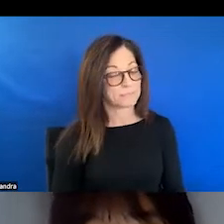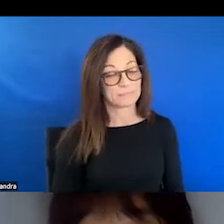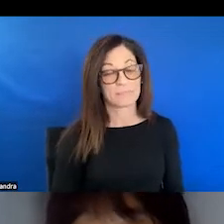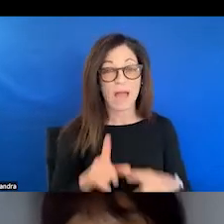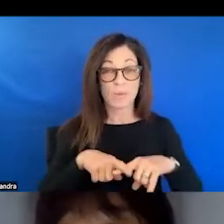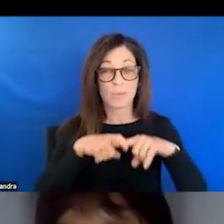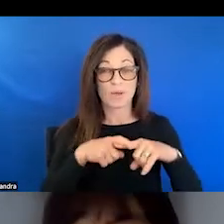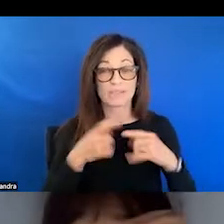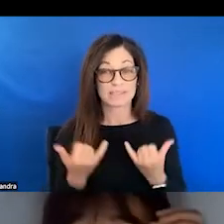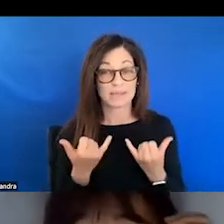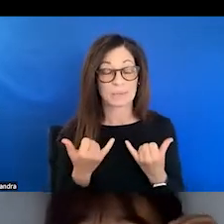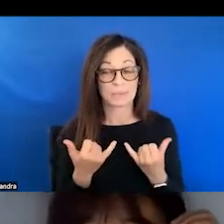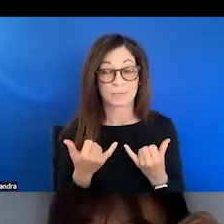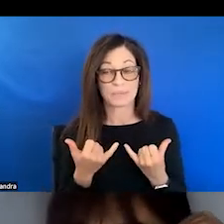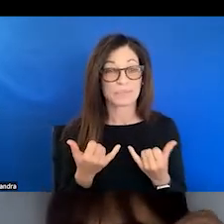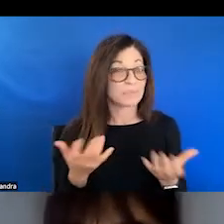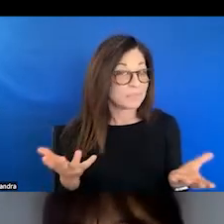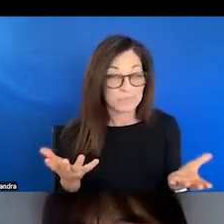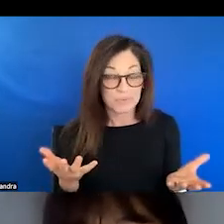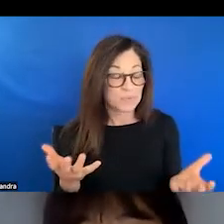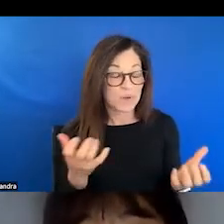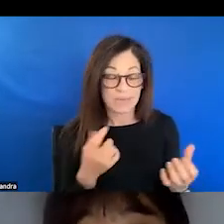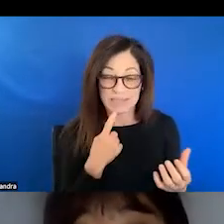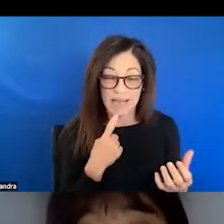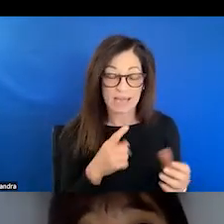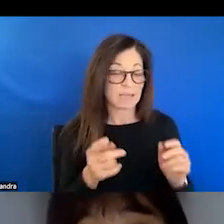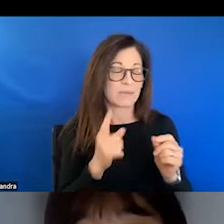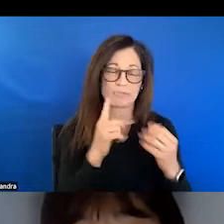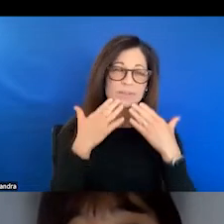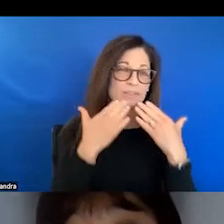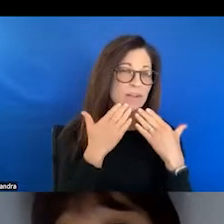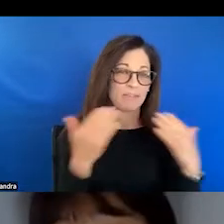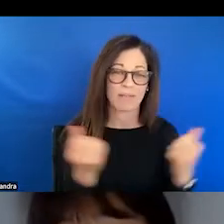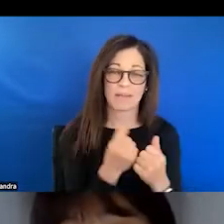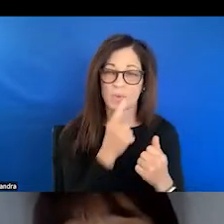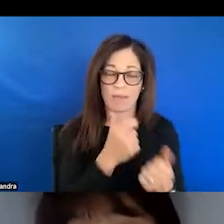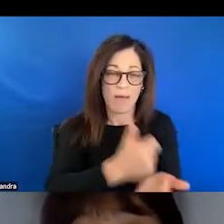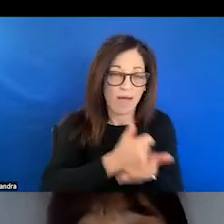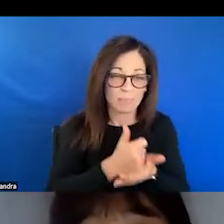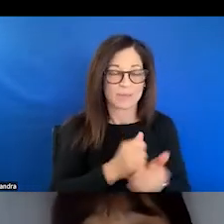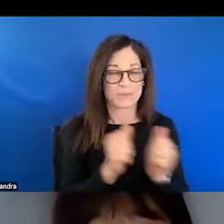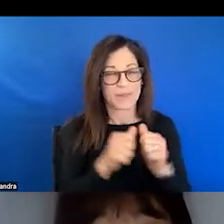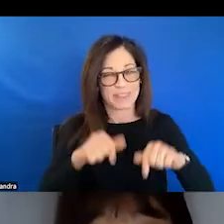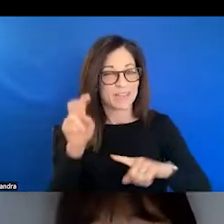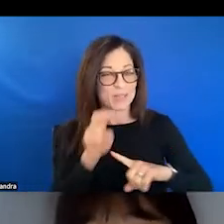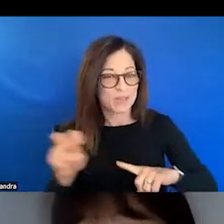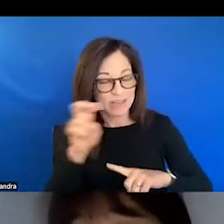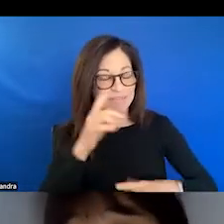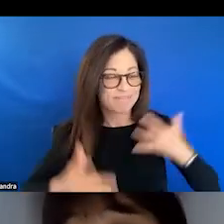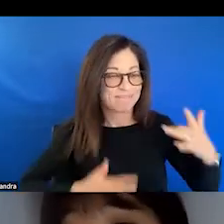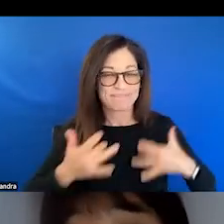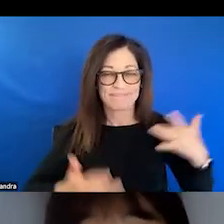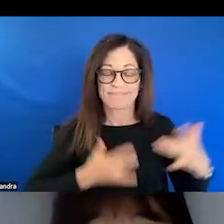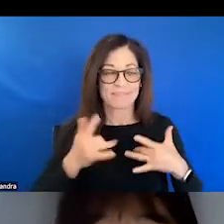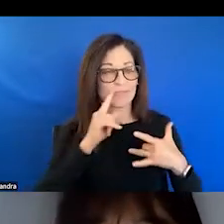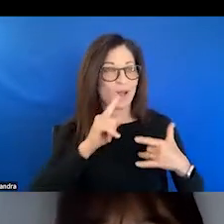there and just wanted to say I'm really grateful for everyone who has helped us on this journey, and I'm really, really excited for